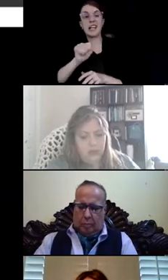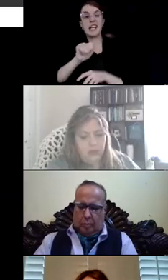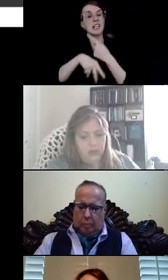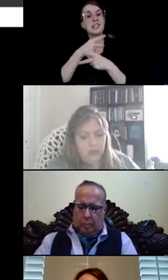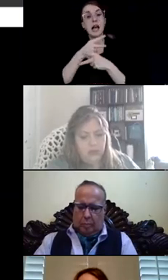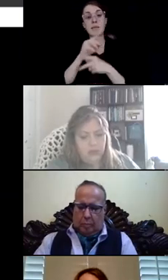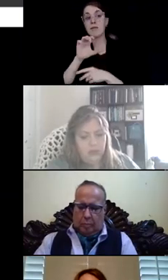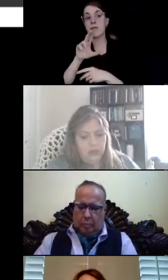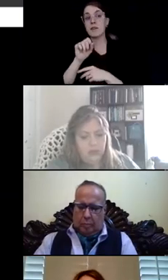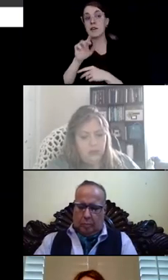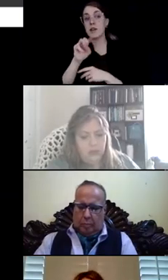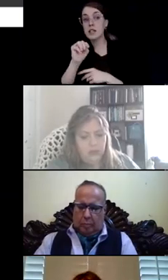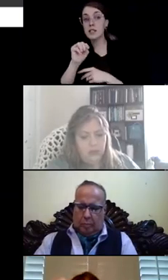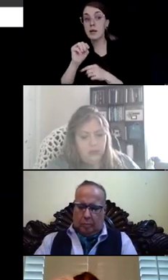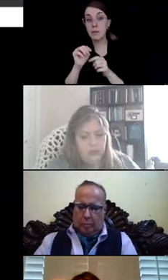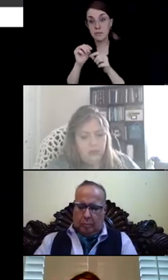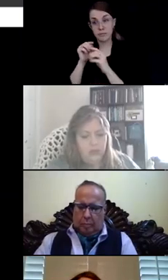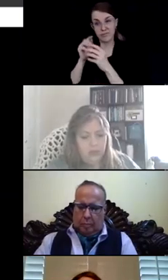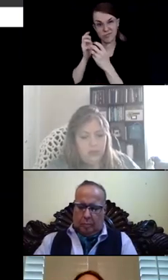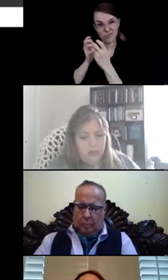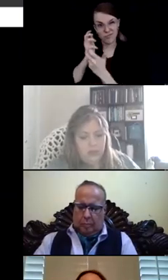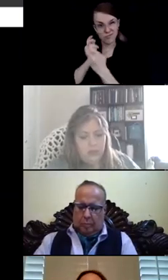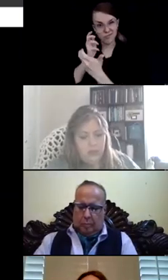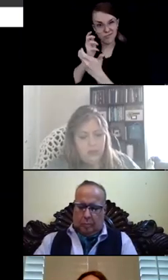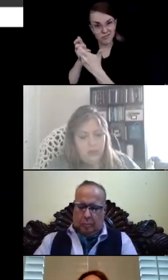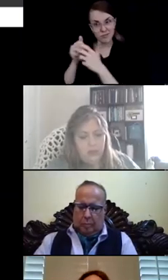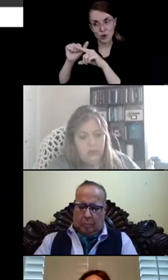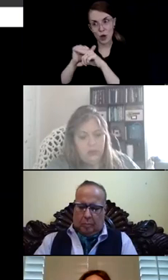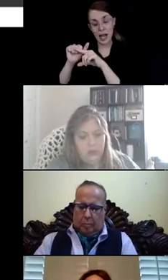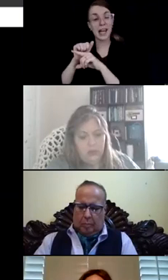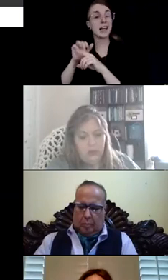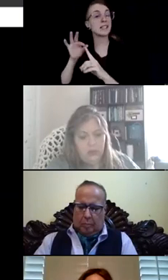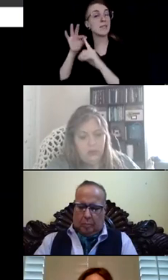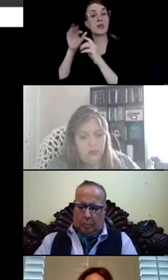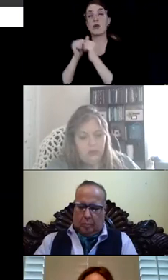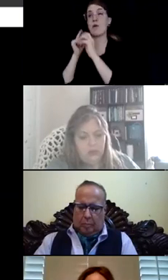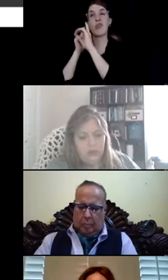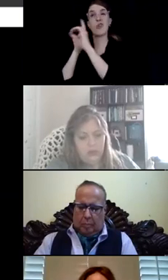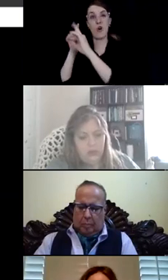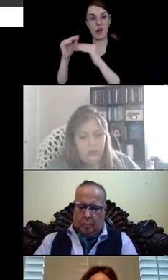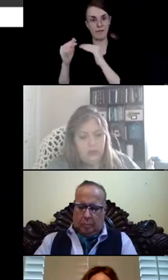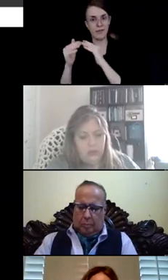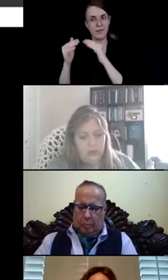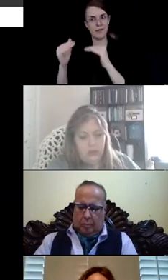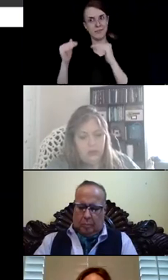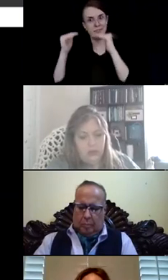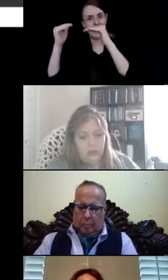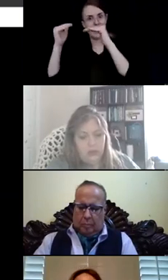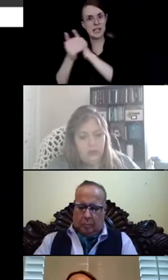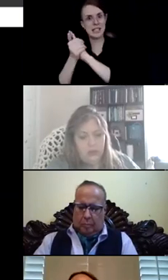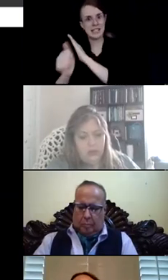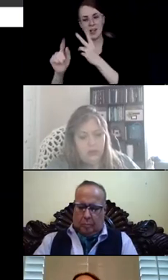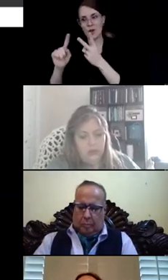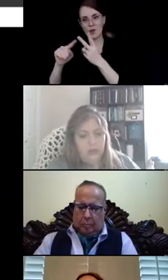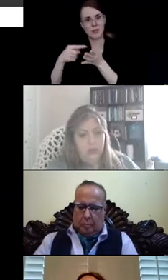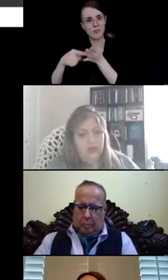Texas, especially with the goal of increasing skills and wages, who doesn't want that? Then this could be a